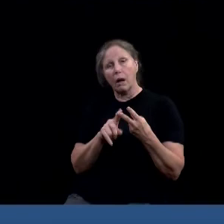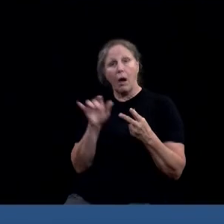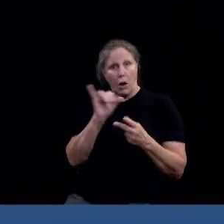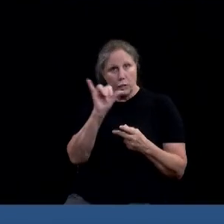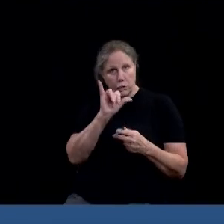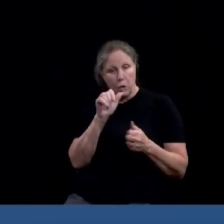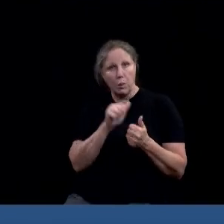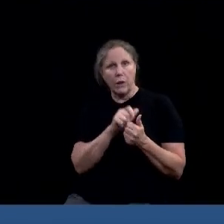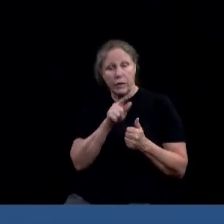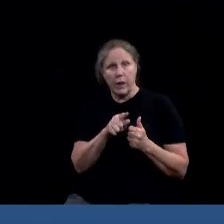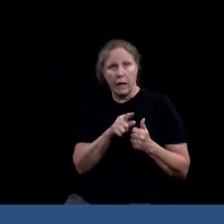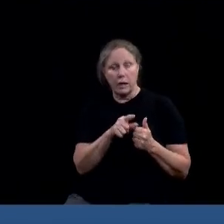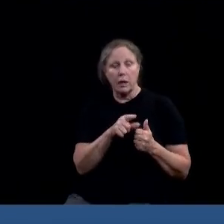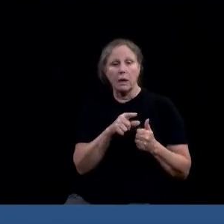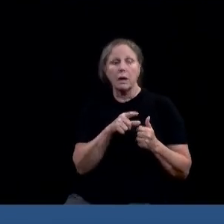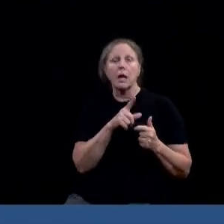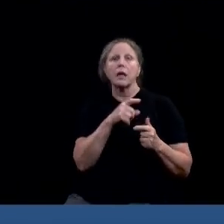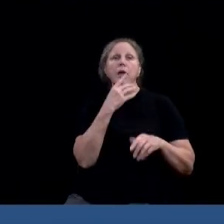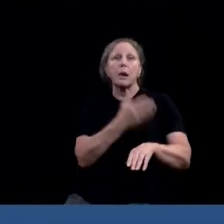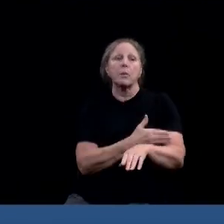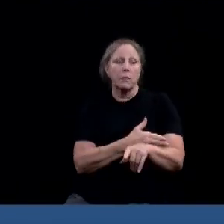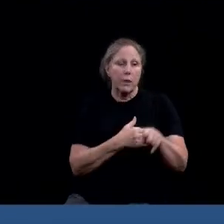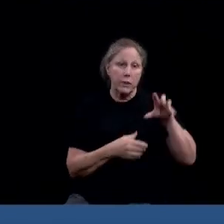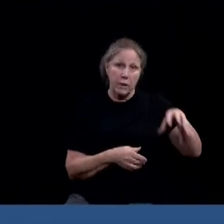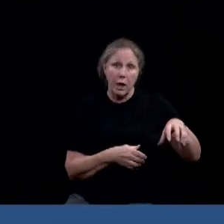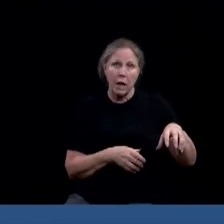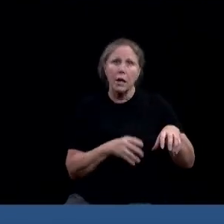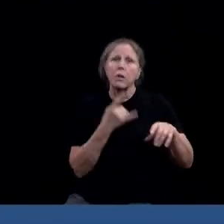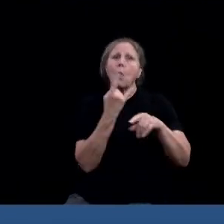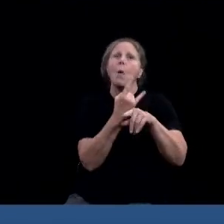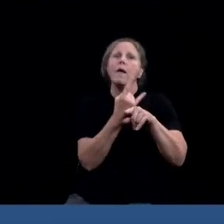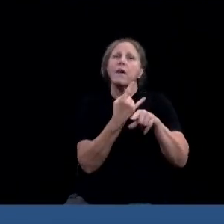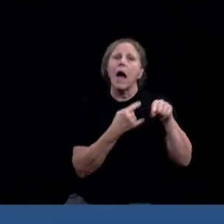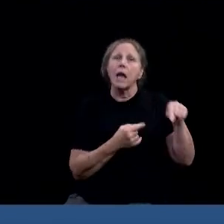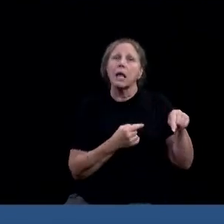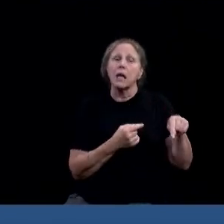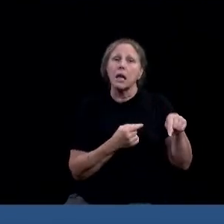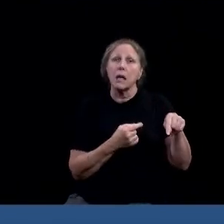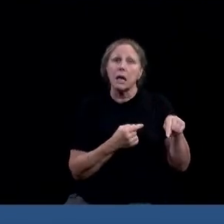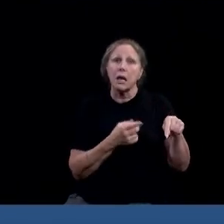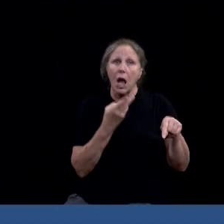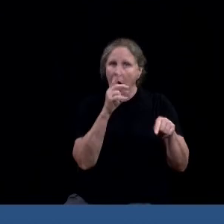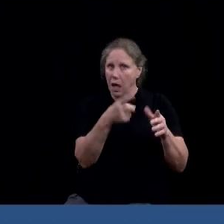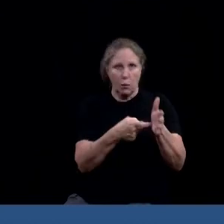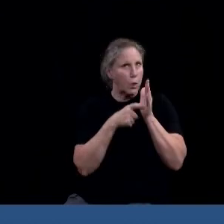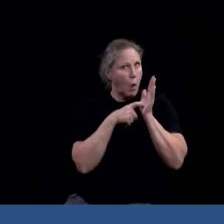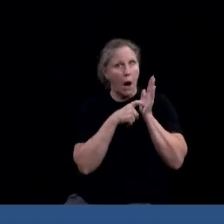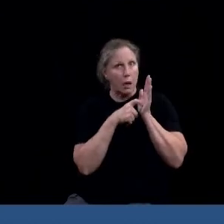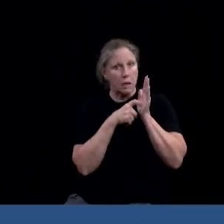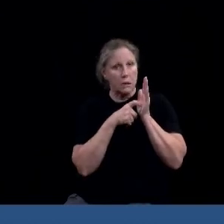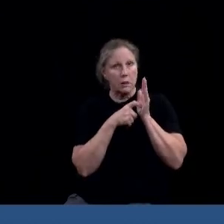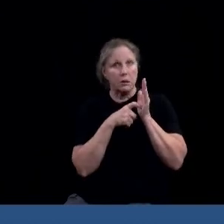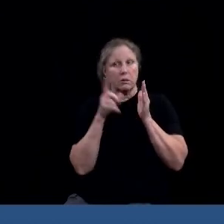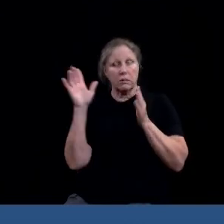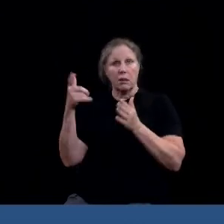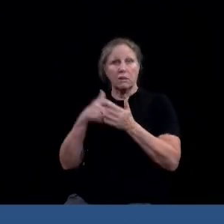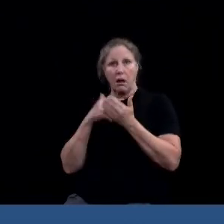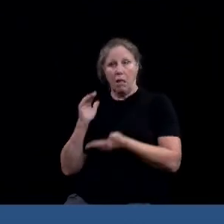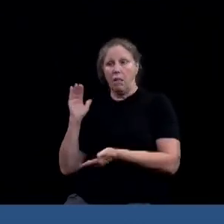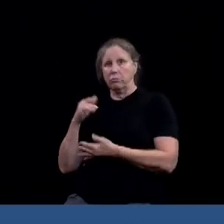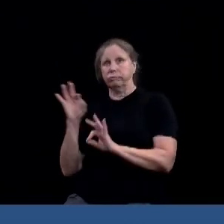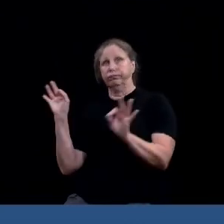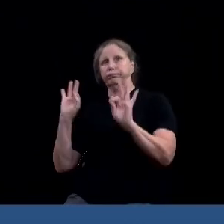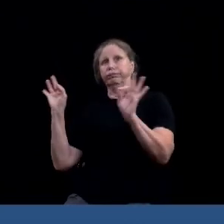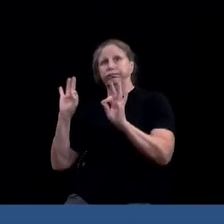the Wi-Fi. HUD's requirements are always very low, and we have opted to spend the money at a much higher rate